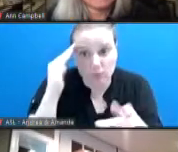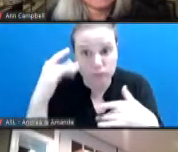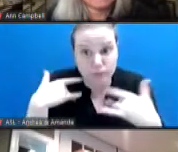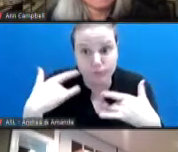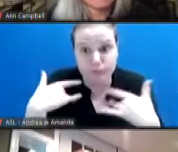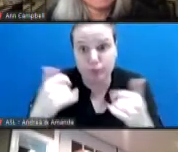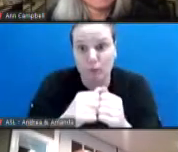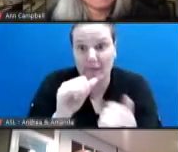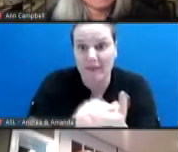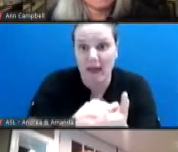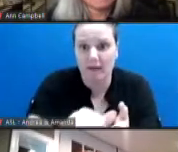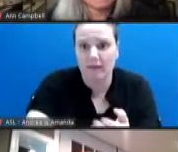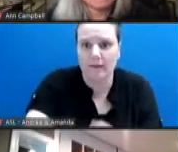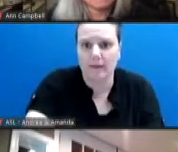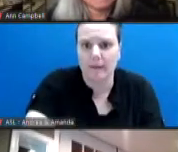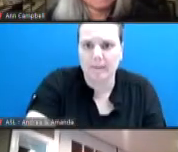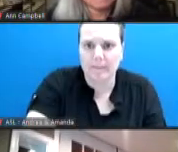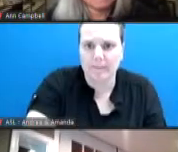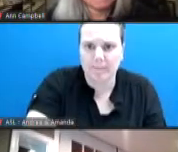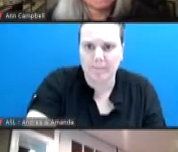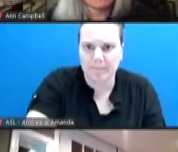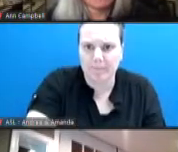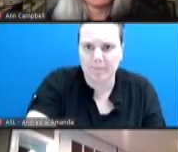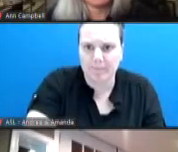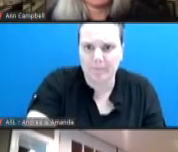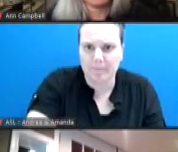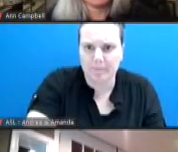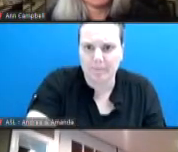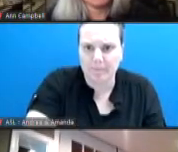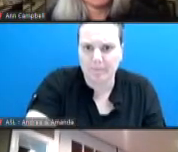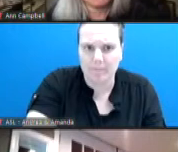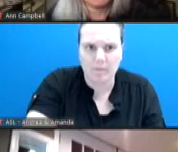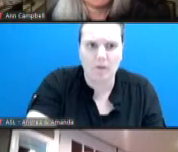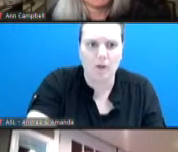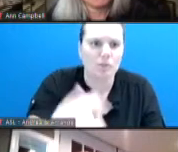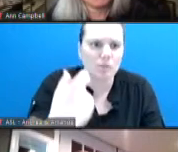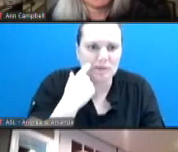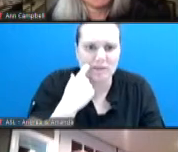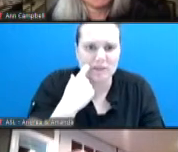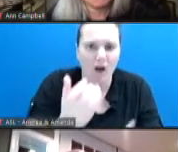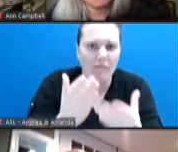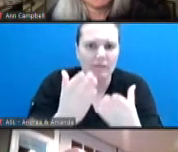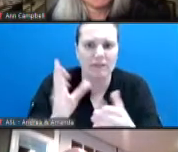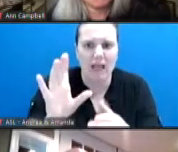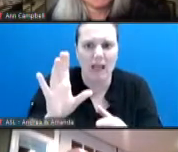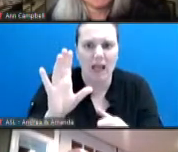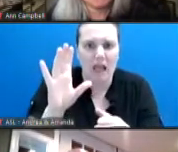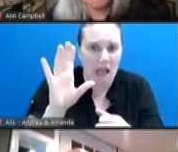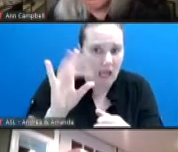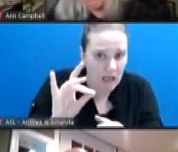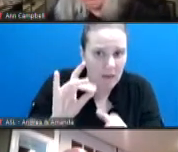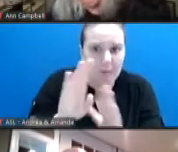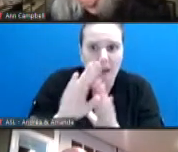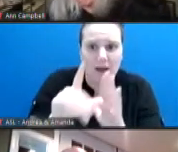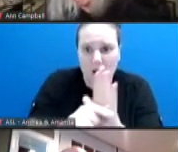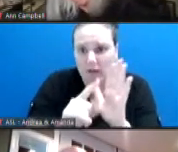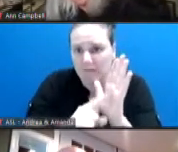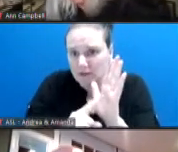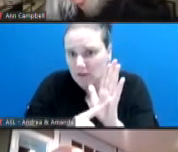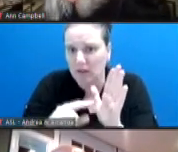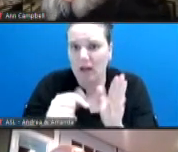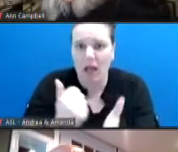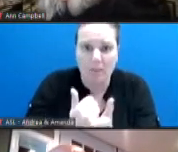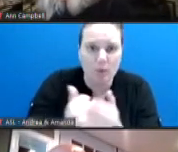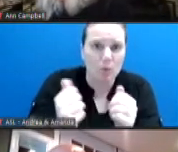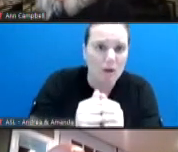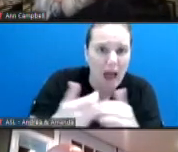recently offers to 8 background investigators to help us bring on new folks and help us with our hiring